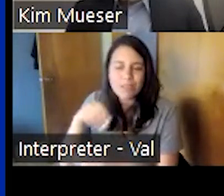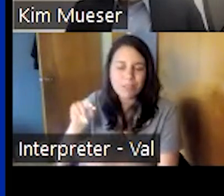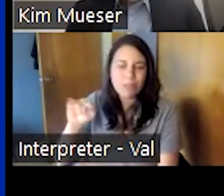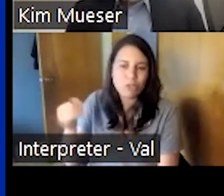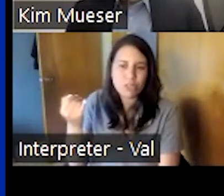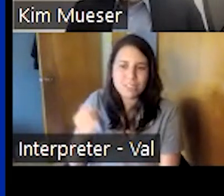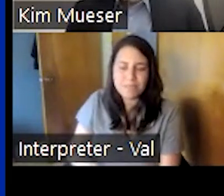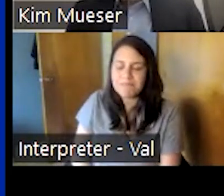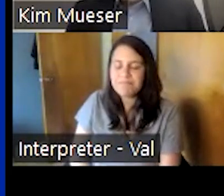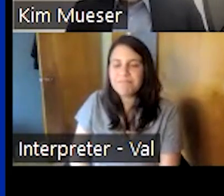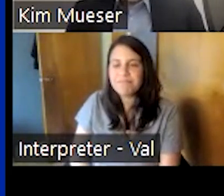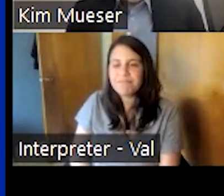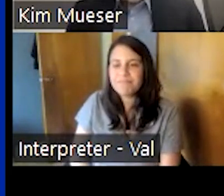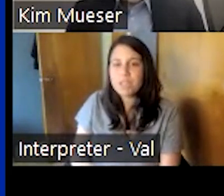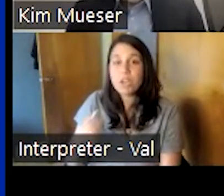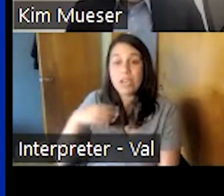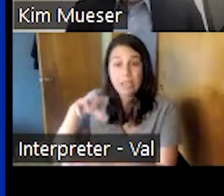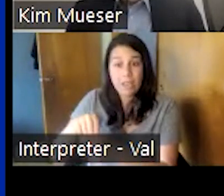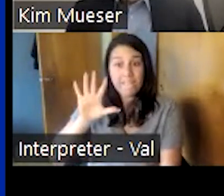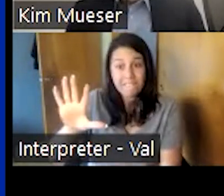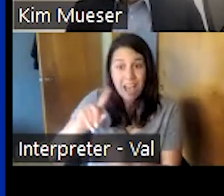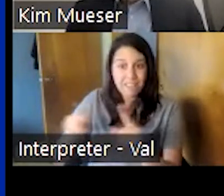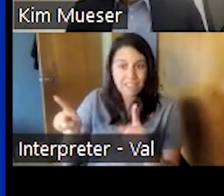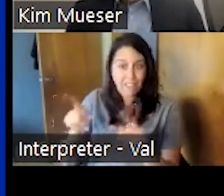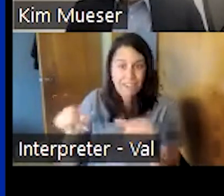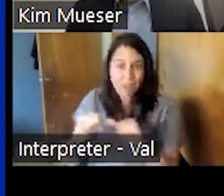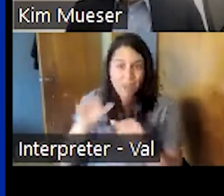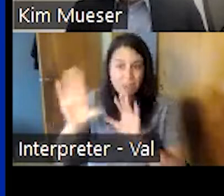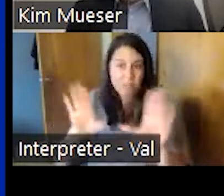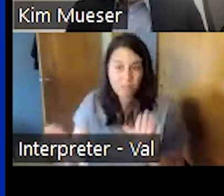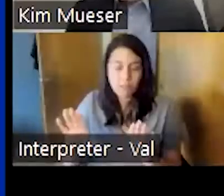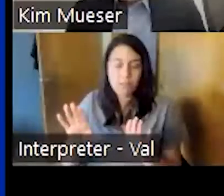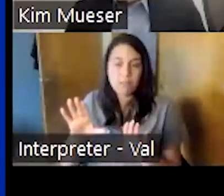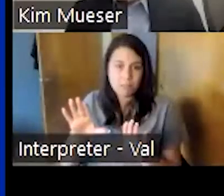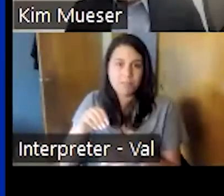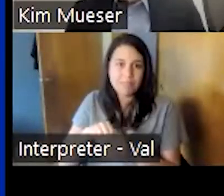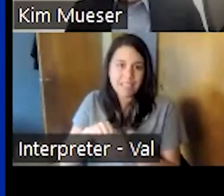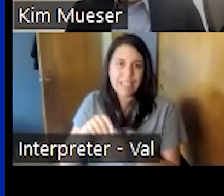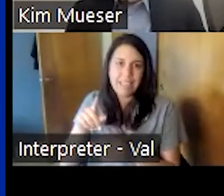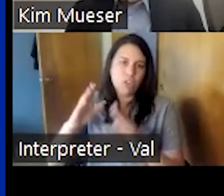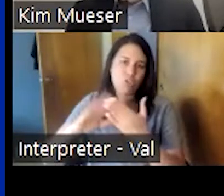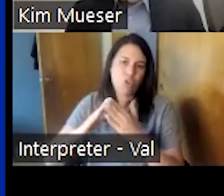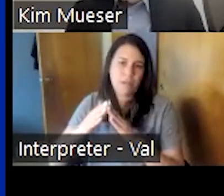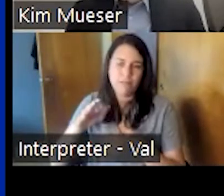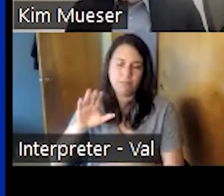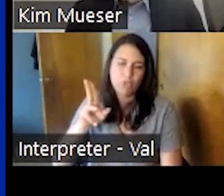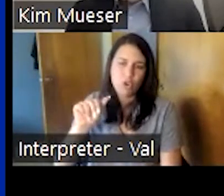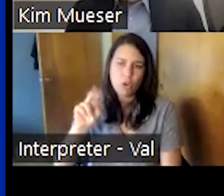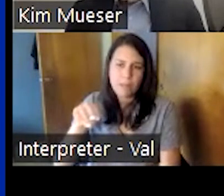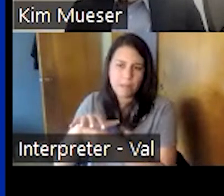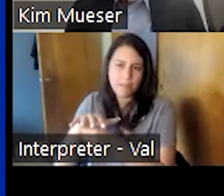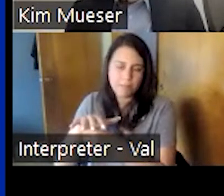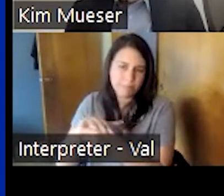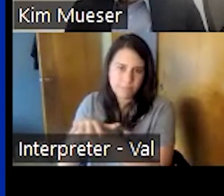It was done at 5 sites conducted primarily in urban settings. Majority of participants were minority.